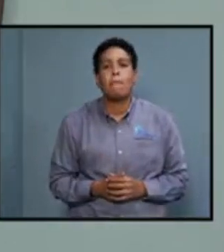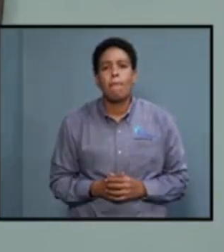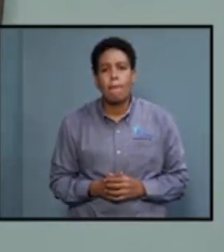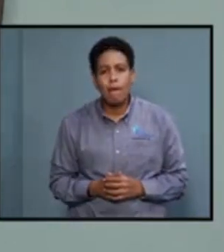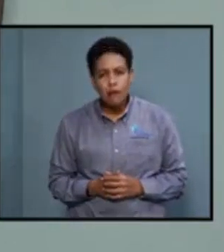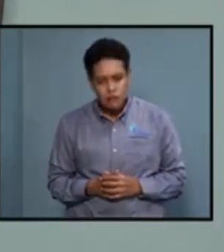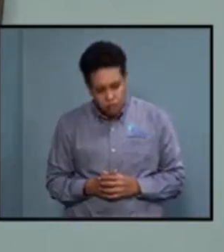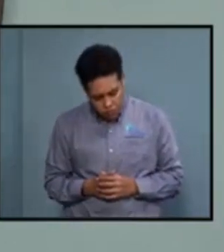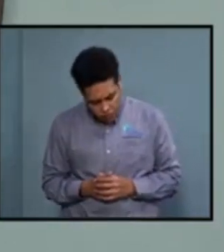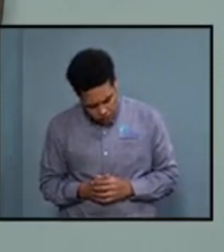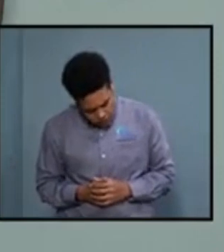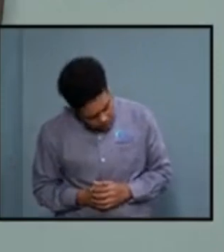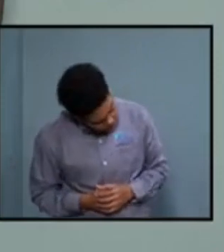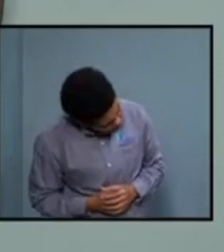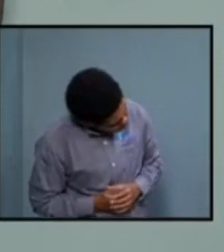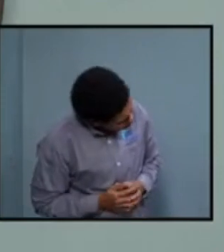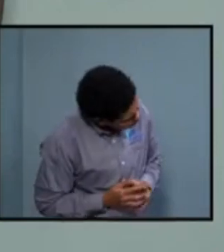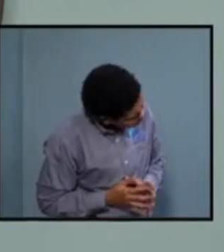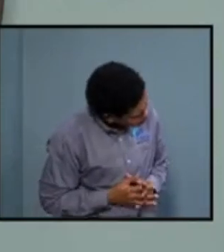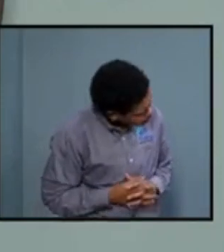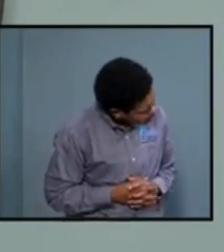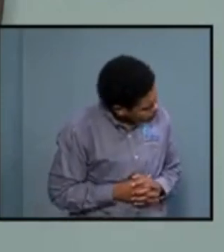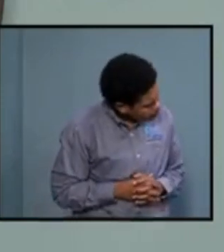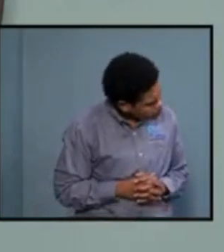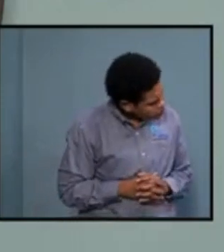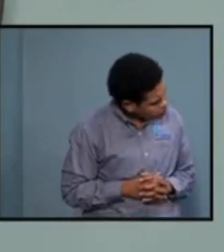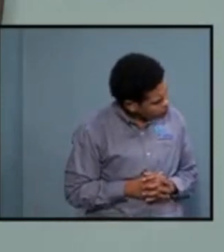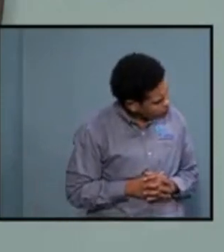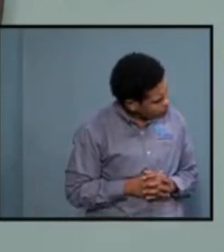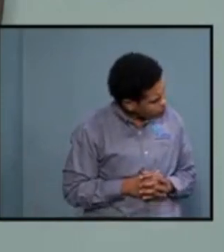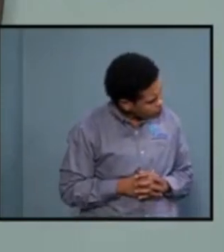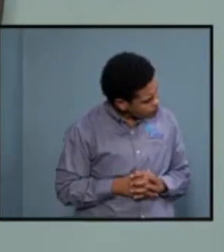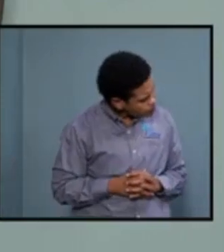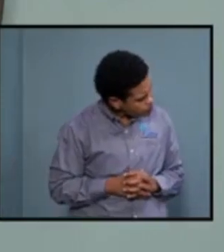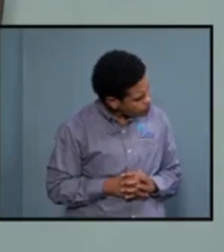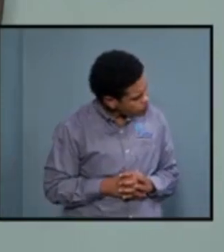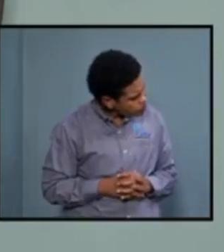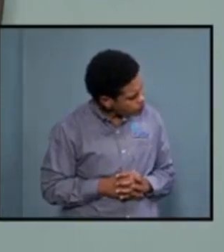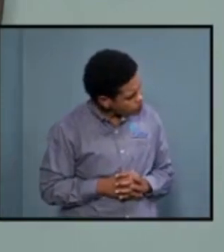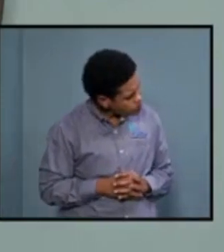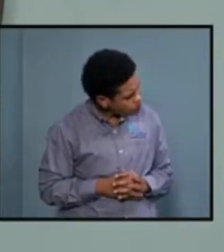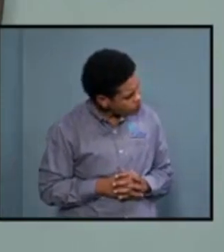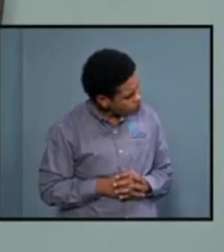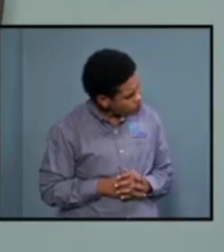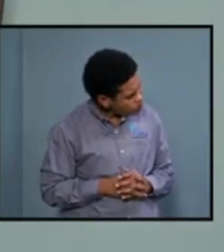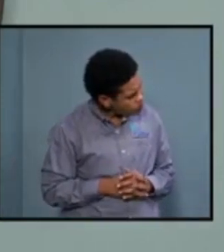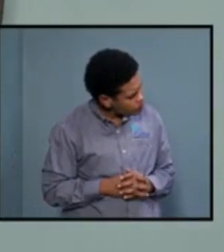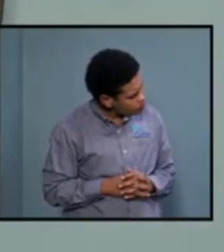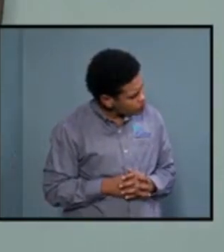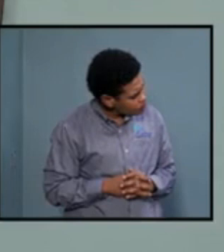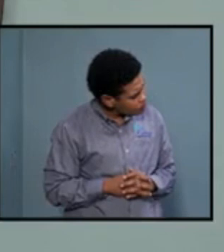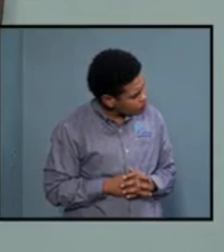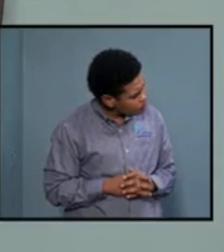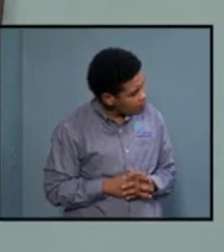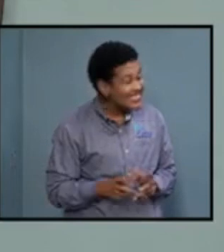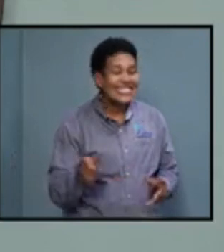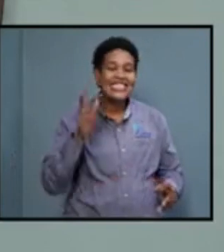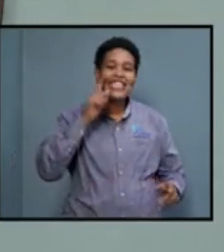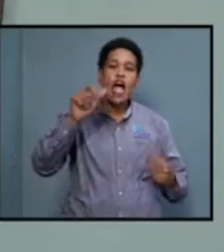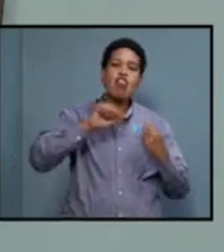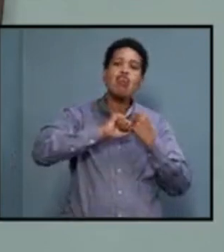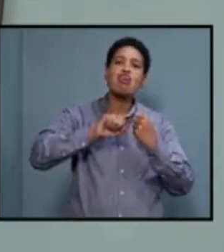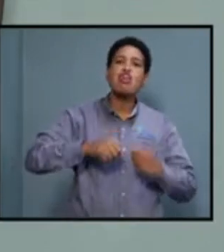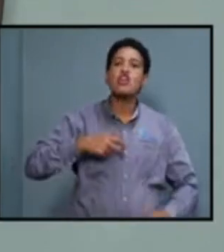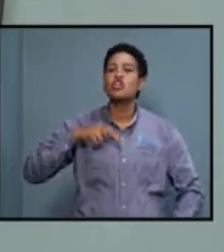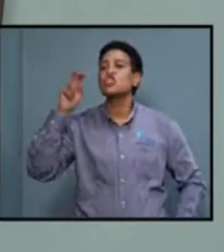this is not a wholesale extension your direction of travel must be going